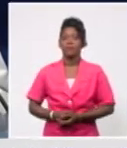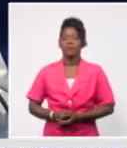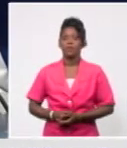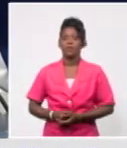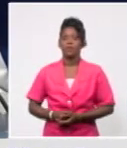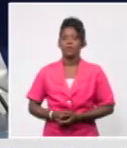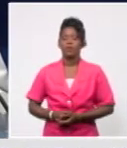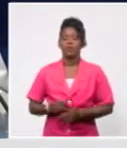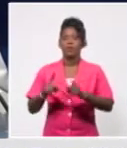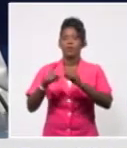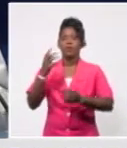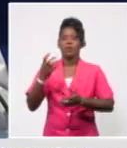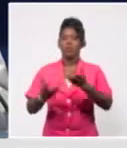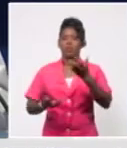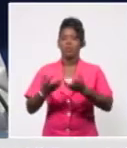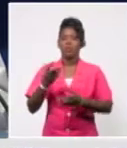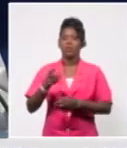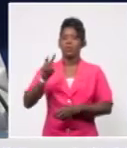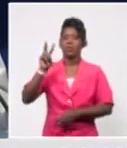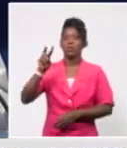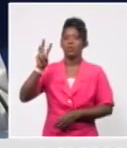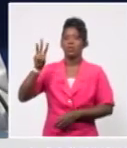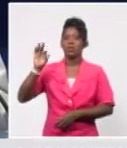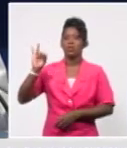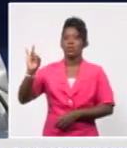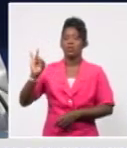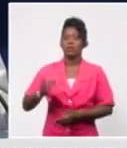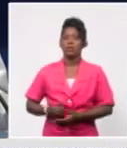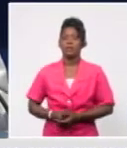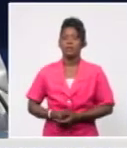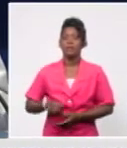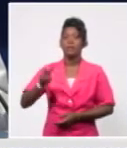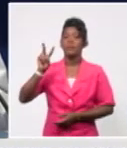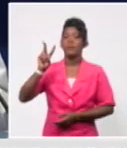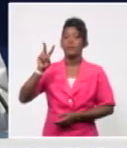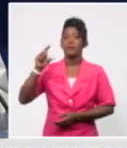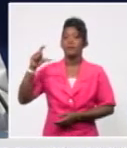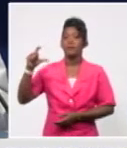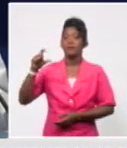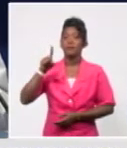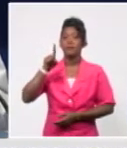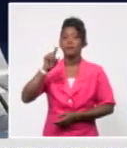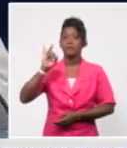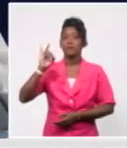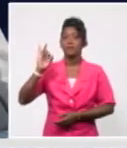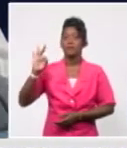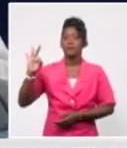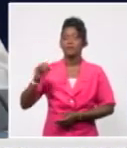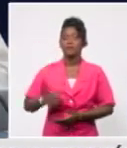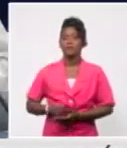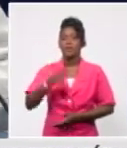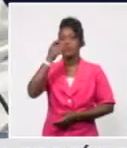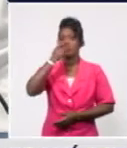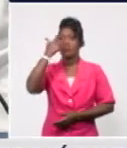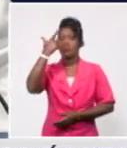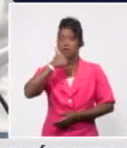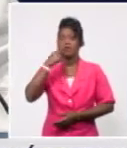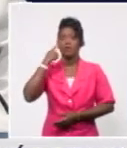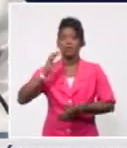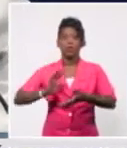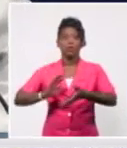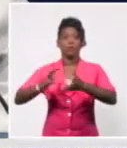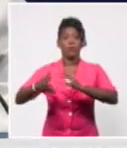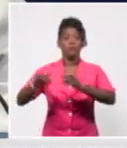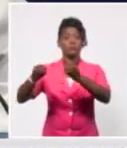160 from Camagüey, 82 from Las Tunas, and so on and so forth from all of the